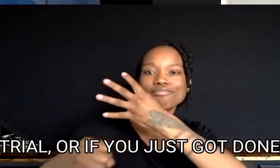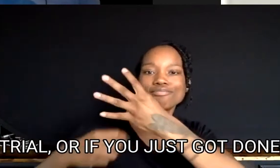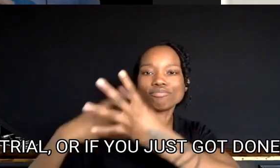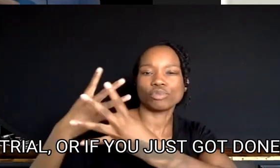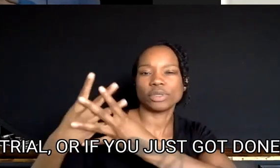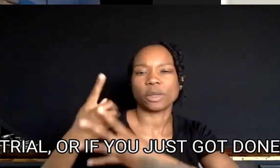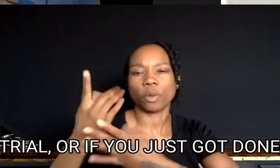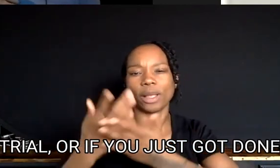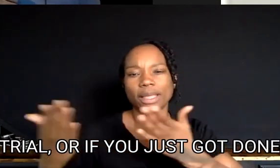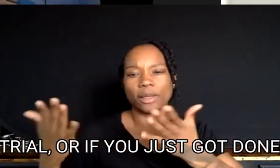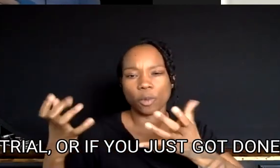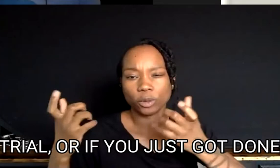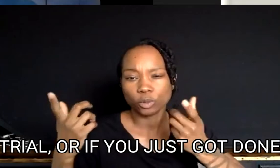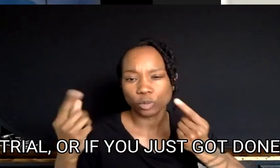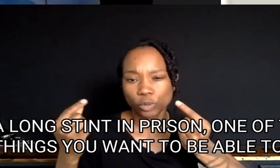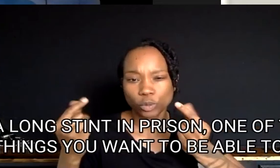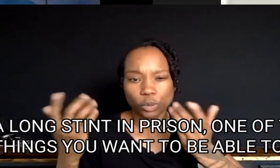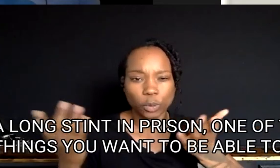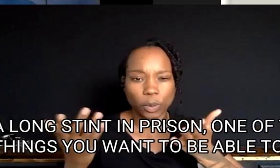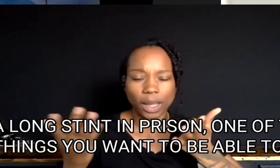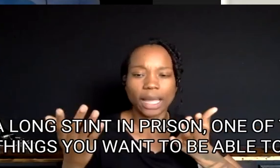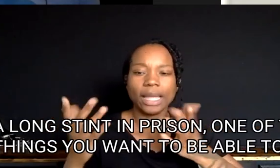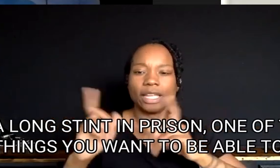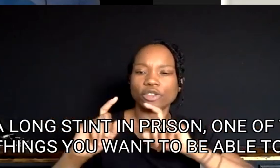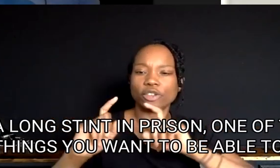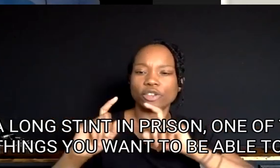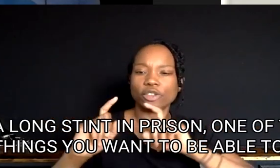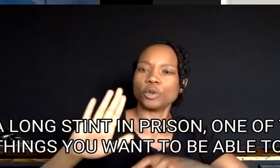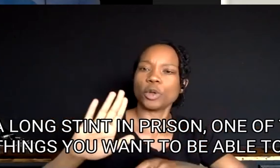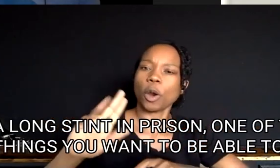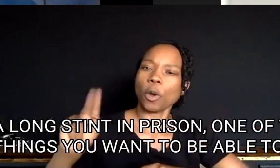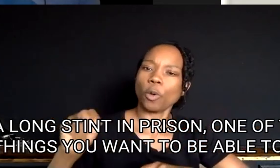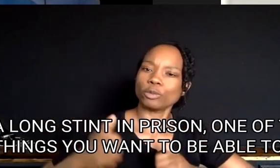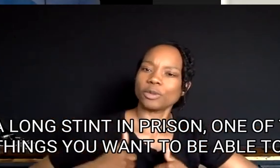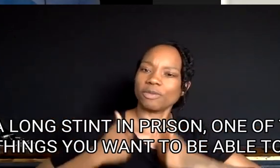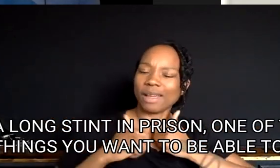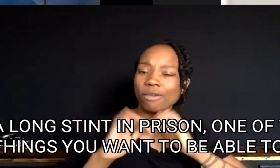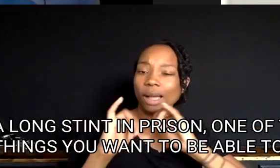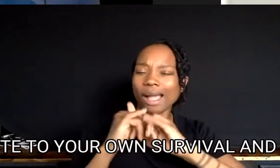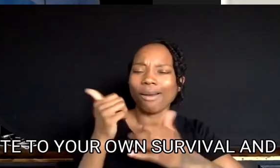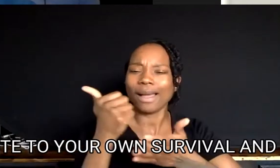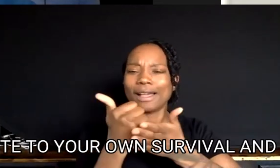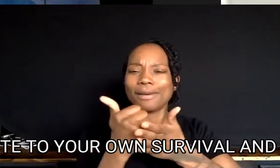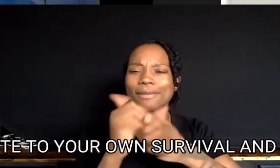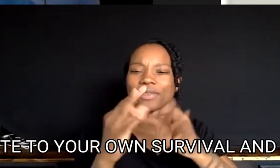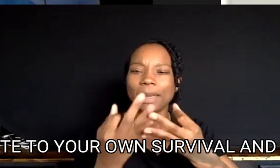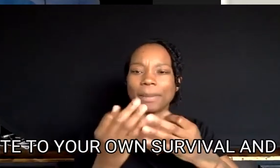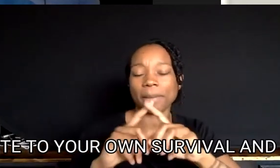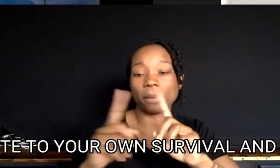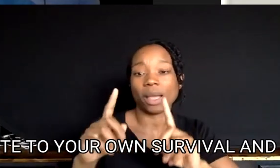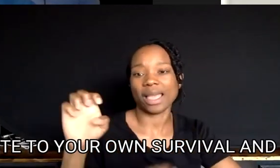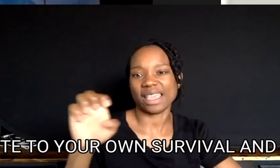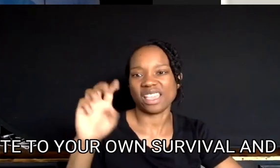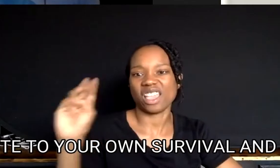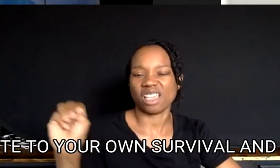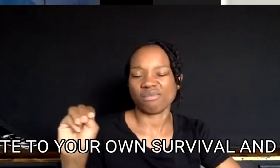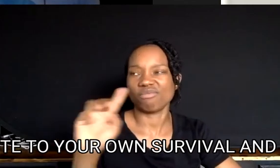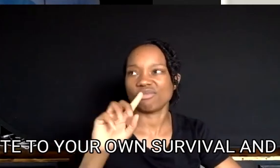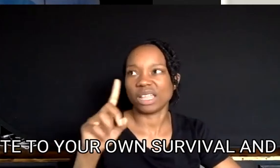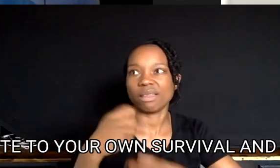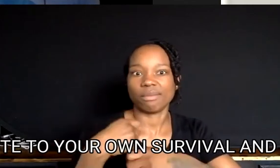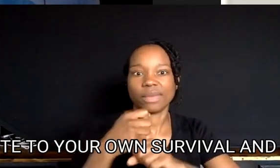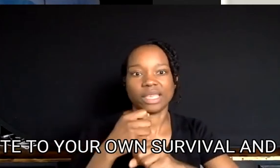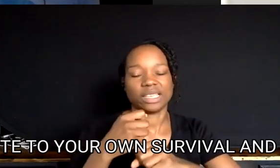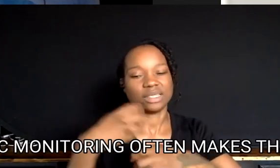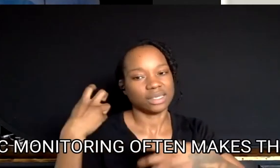to contribute to your own survival and your family's, but electronic monitoring often makes that very difficult, if